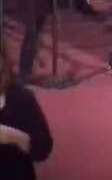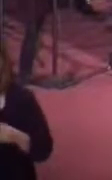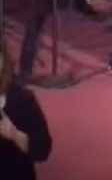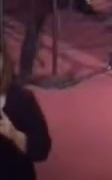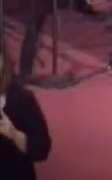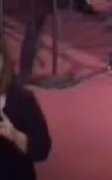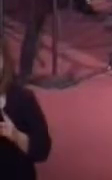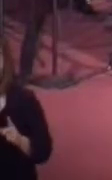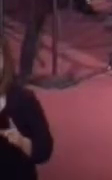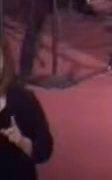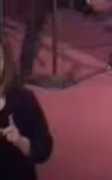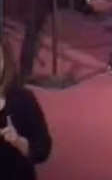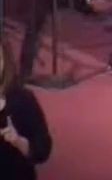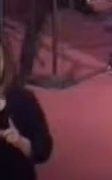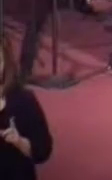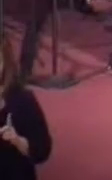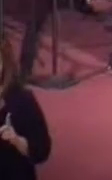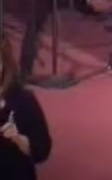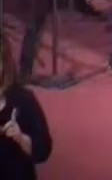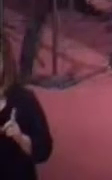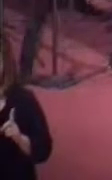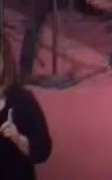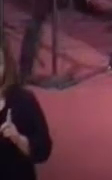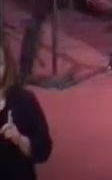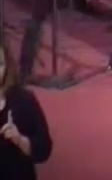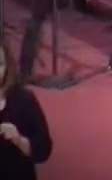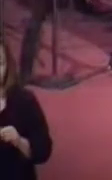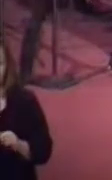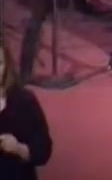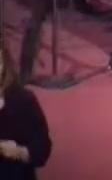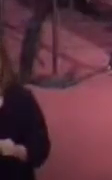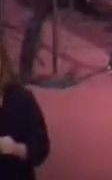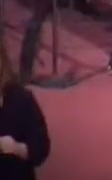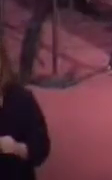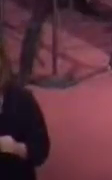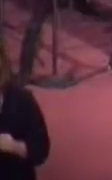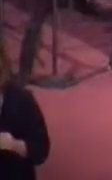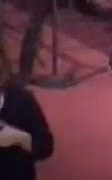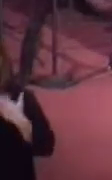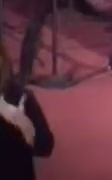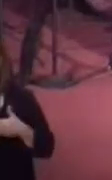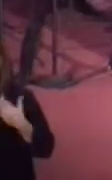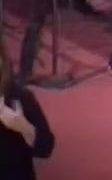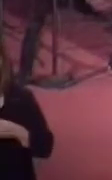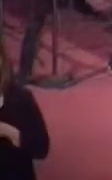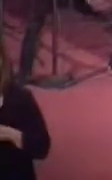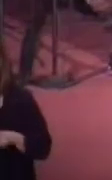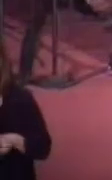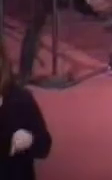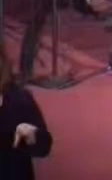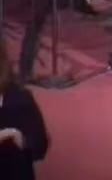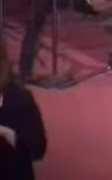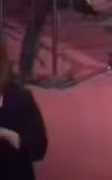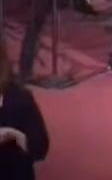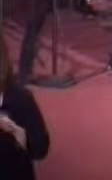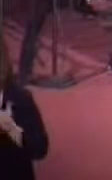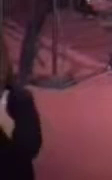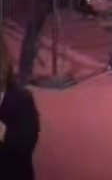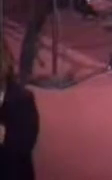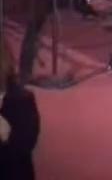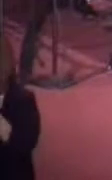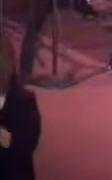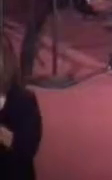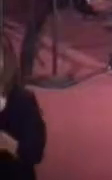had done before. And so you see, the attitude of joy is manifest in the action of thankfulness. In